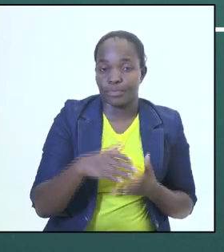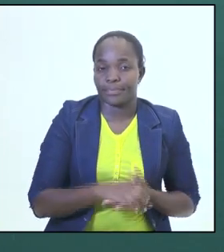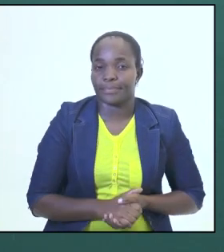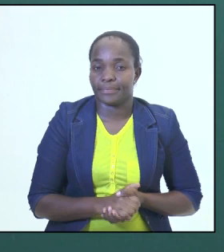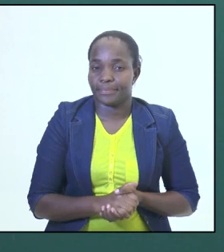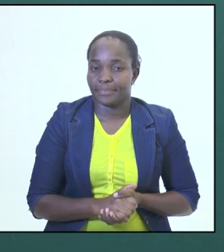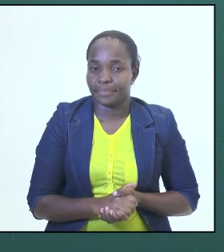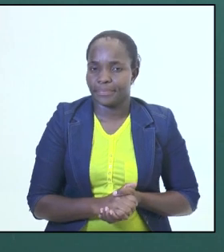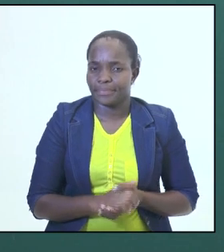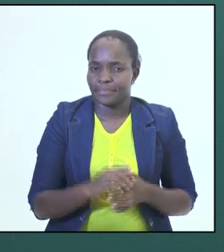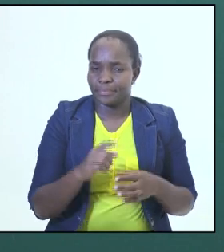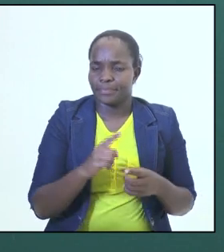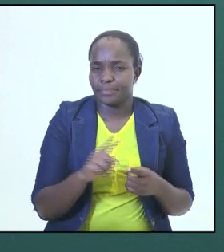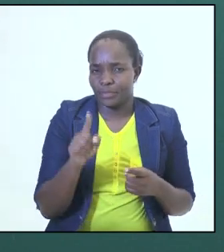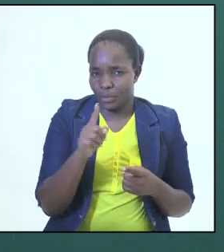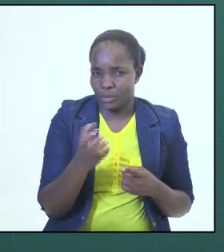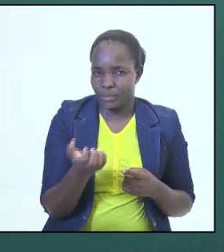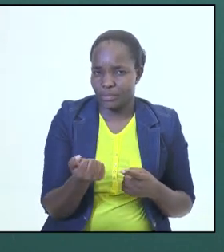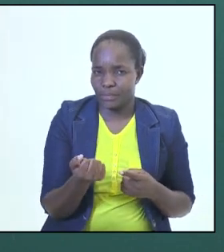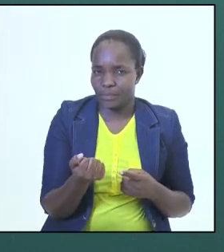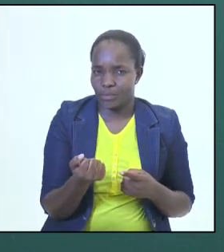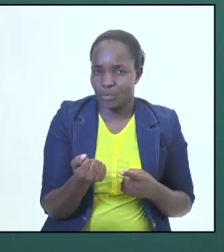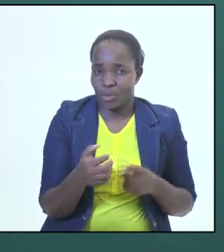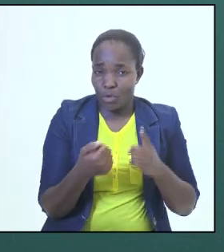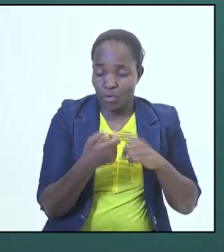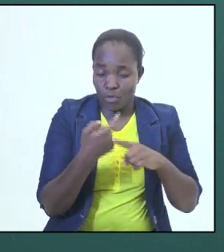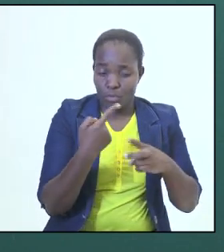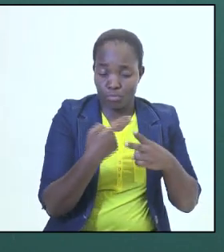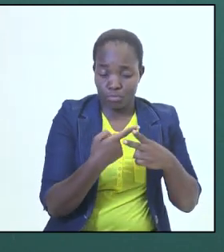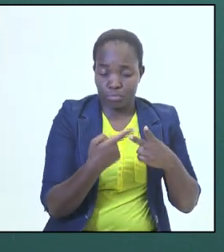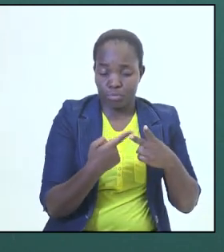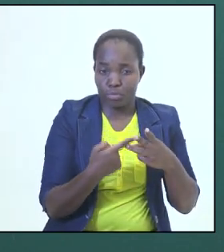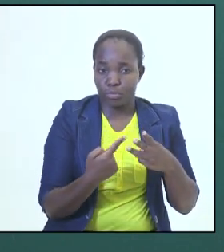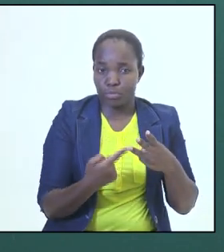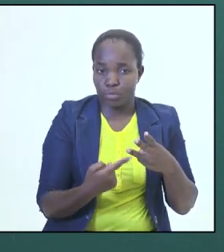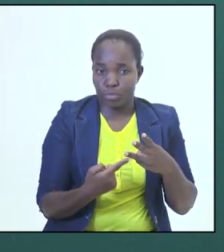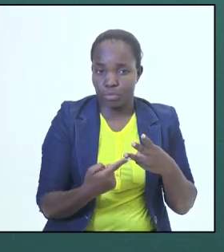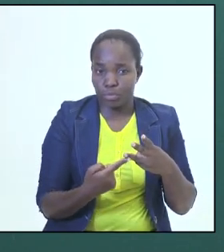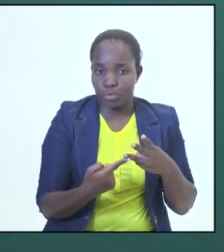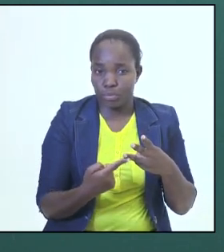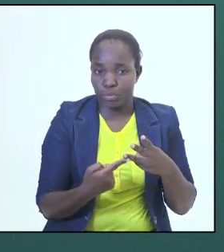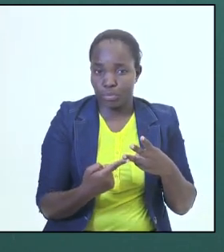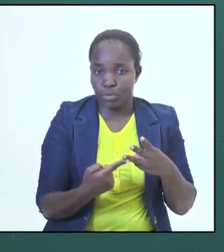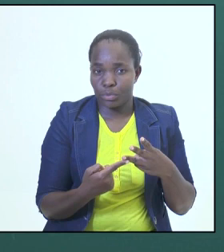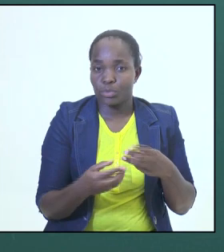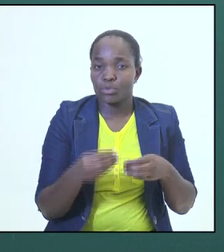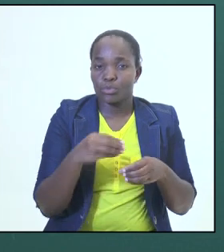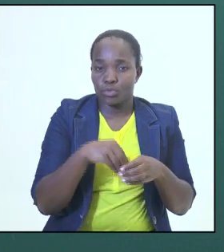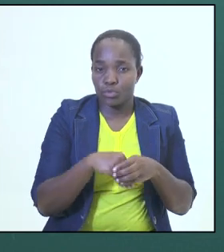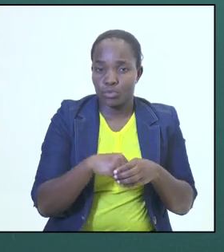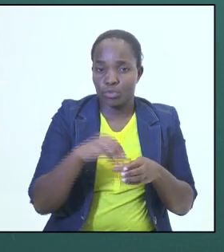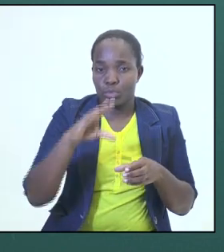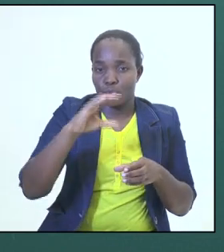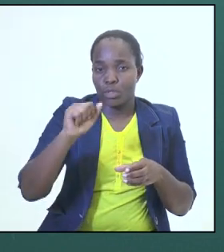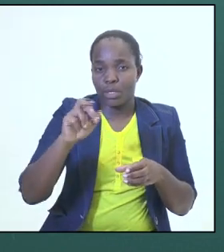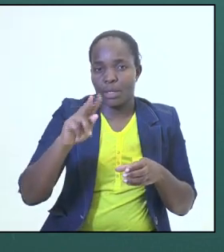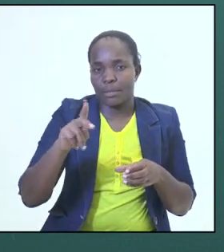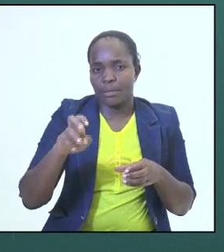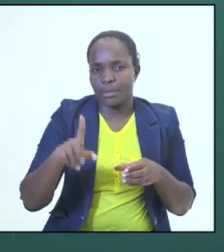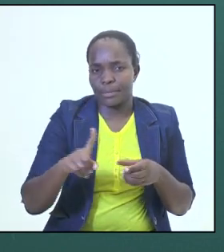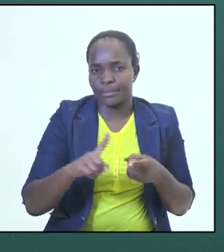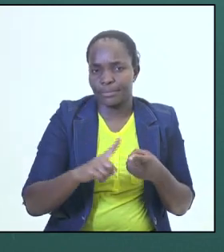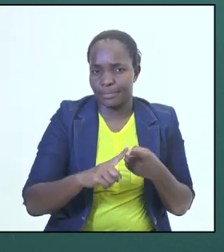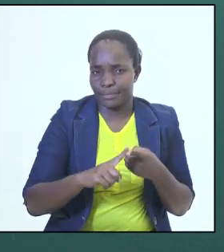$3. Here is the question. Which of the following is part of the carpel? A,